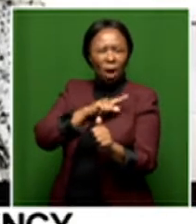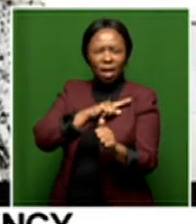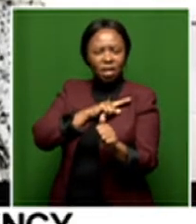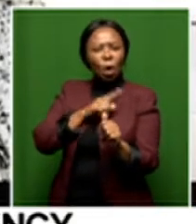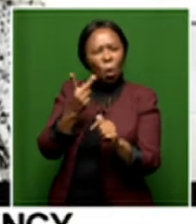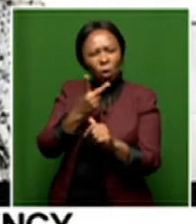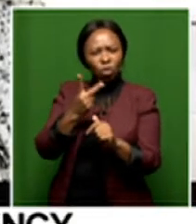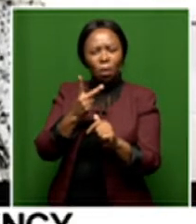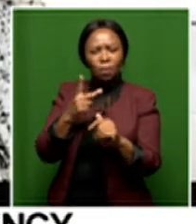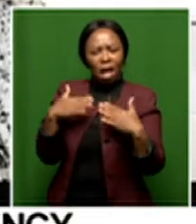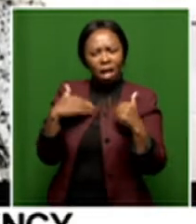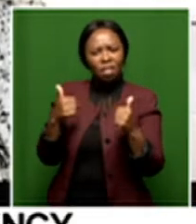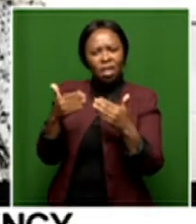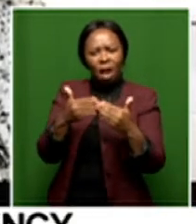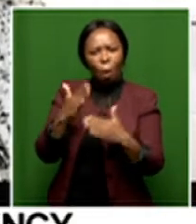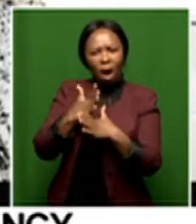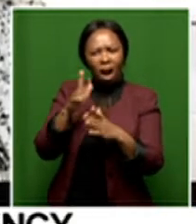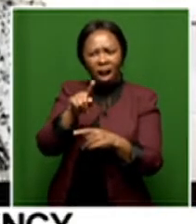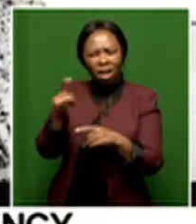healthcare workers, in terms of vaccines?